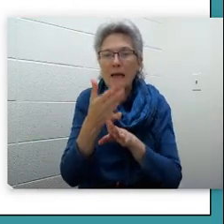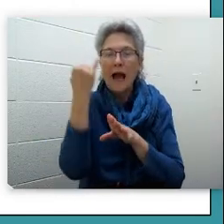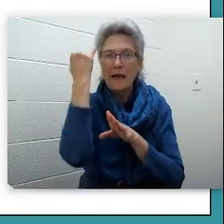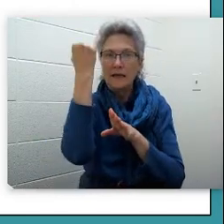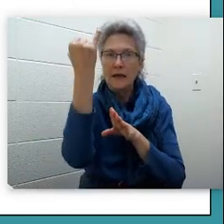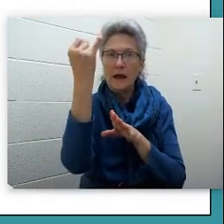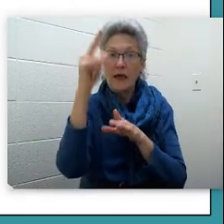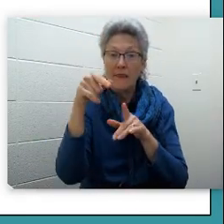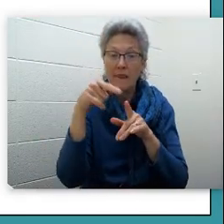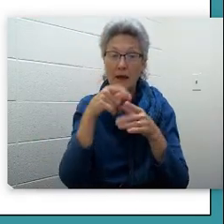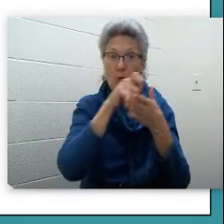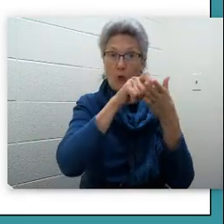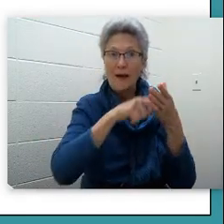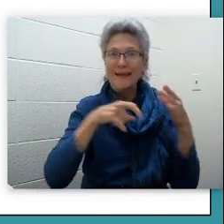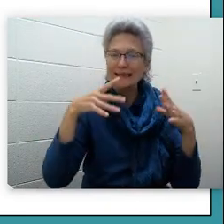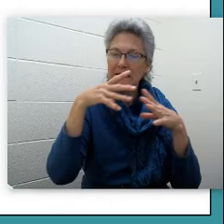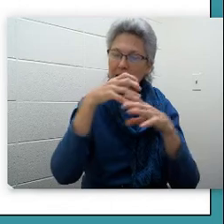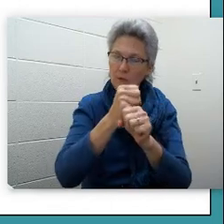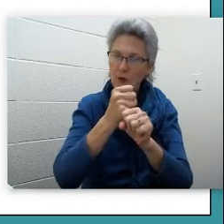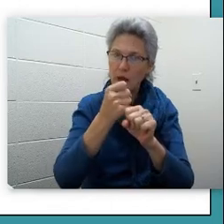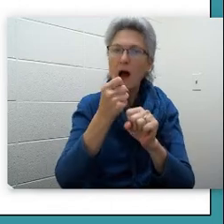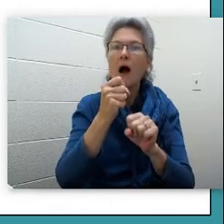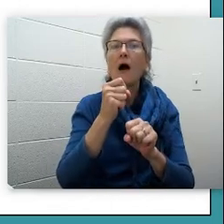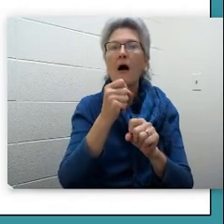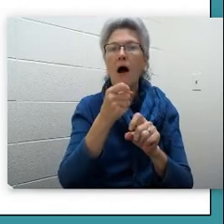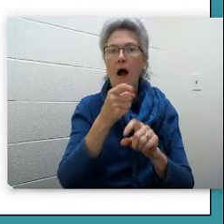then create a summary of our text.